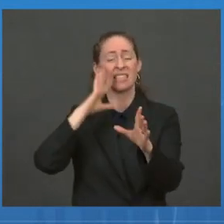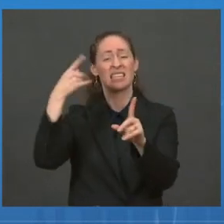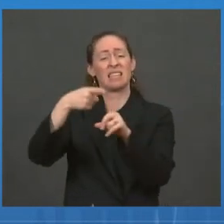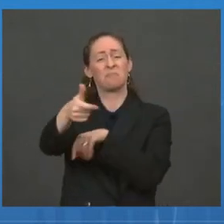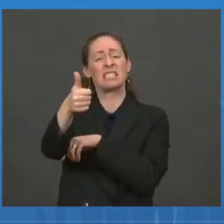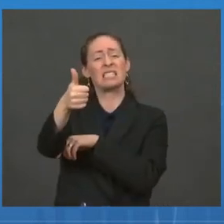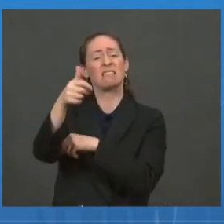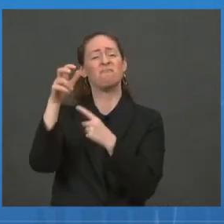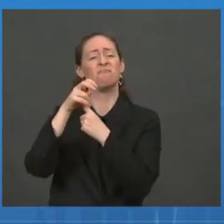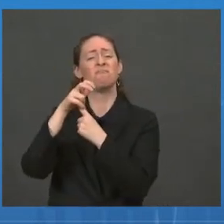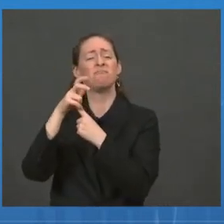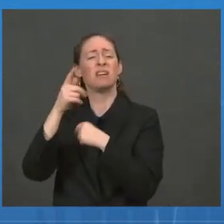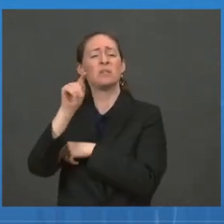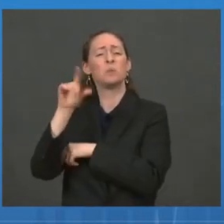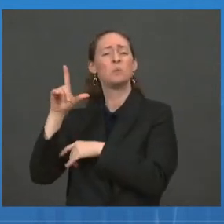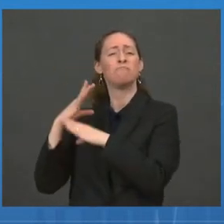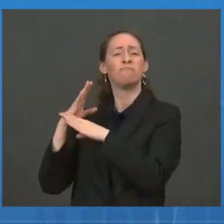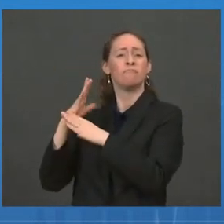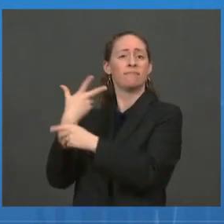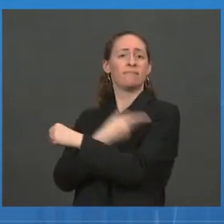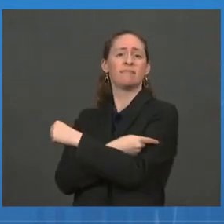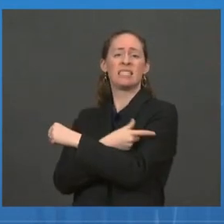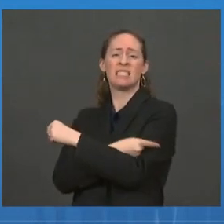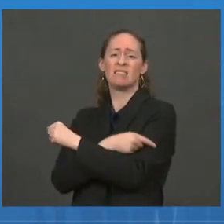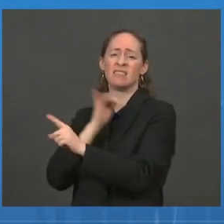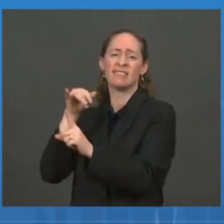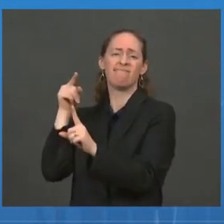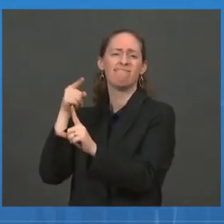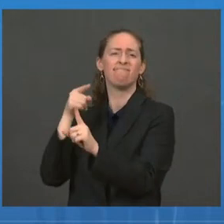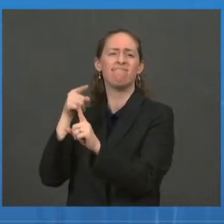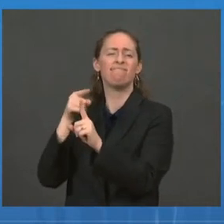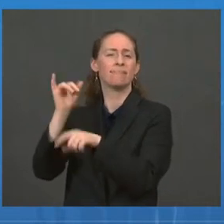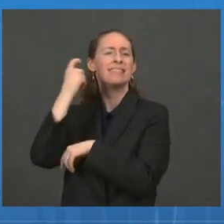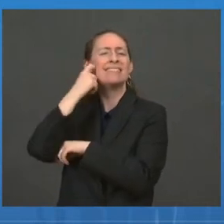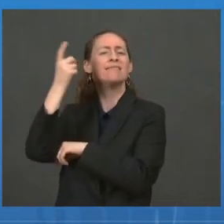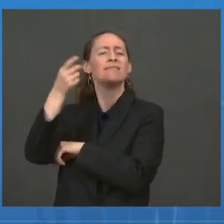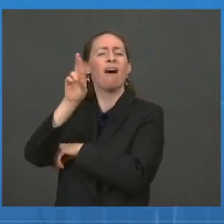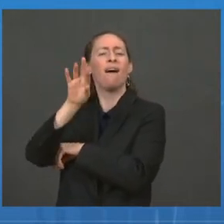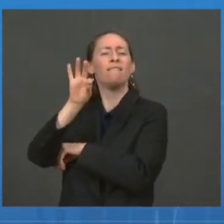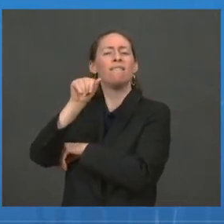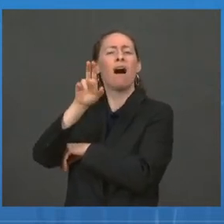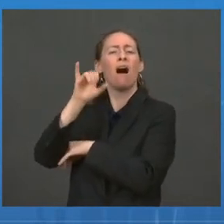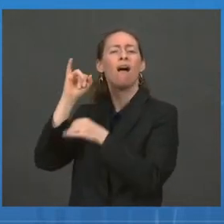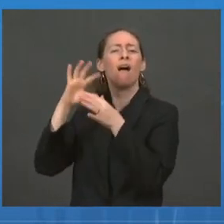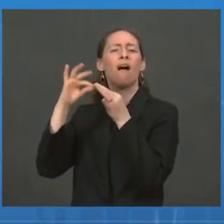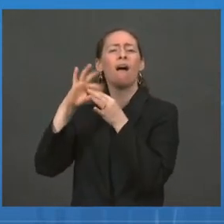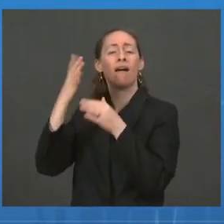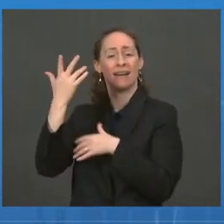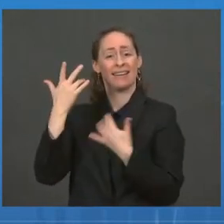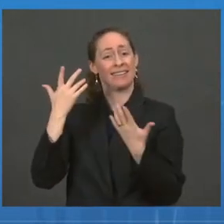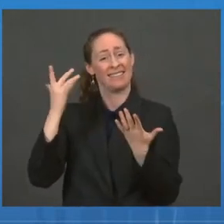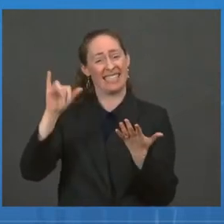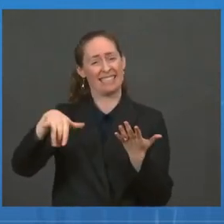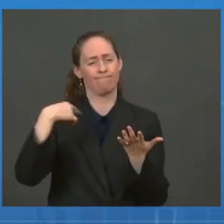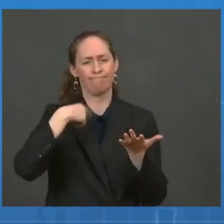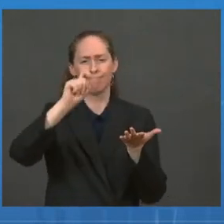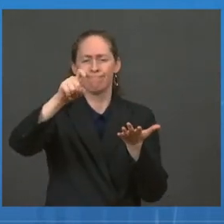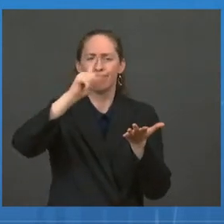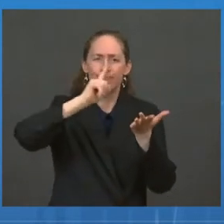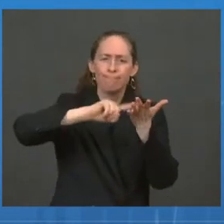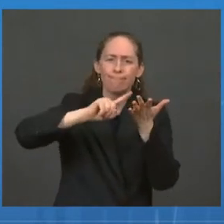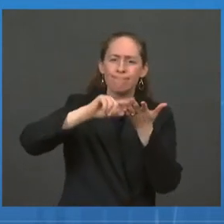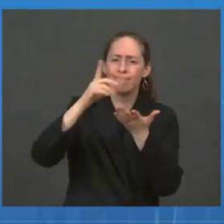a definitive information on the transmissibility severity and other characteristics of the new variant